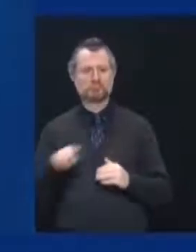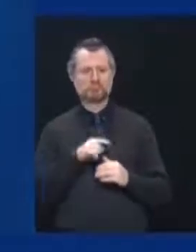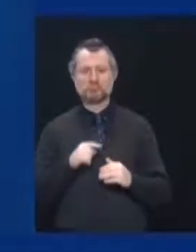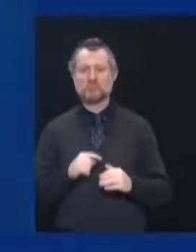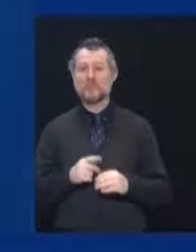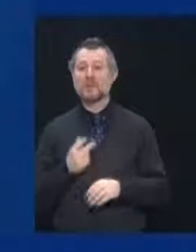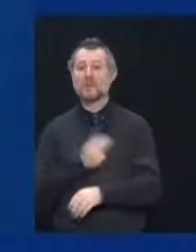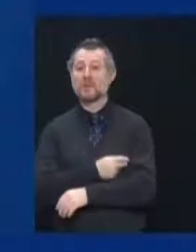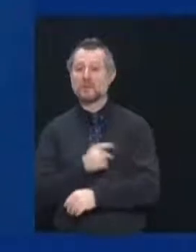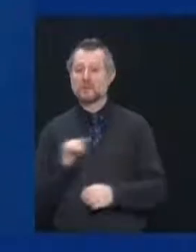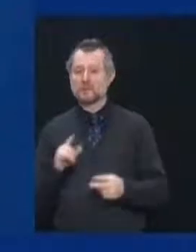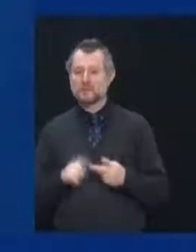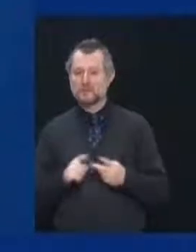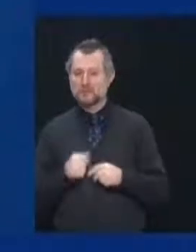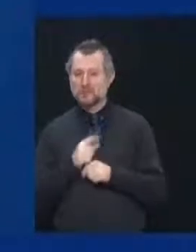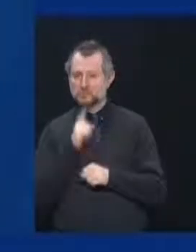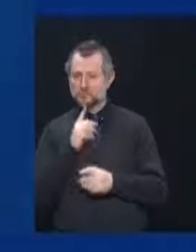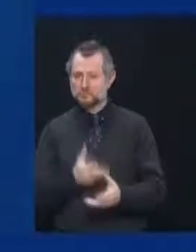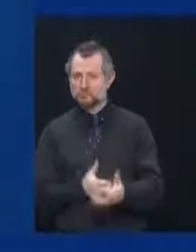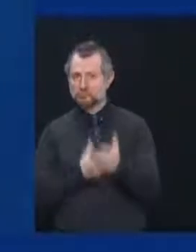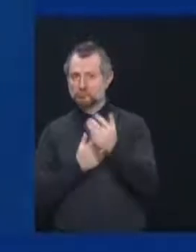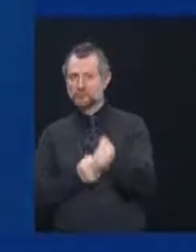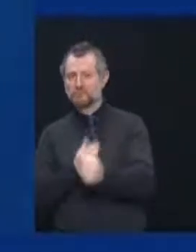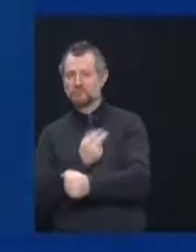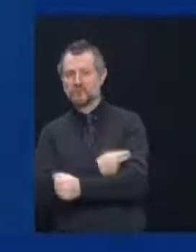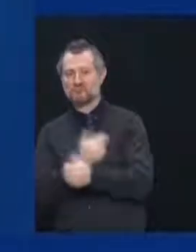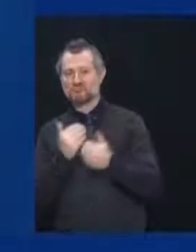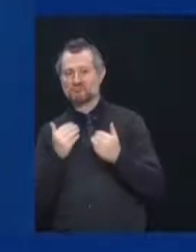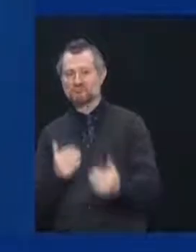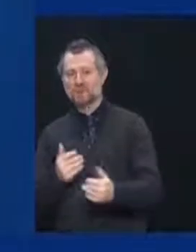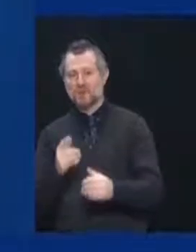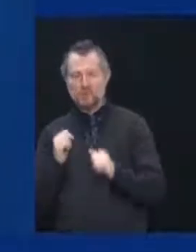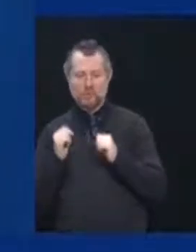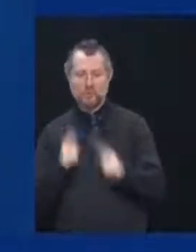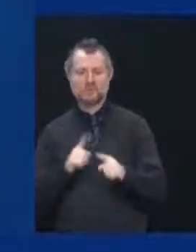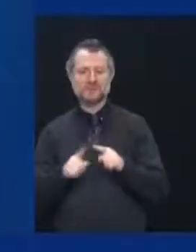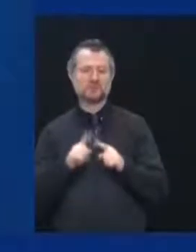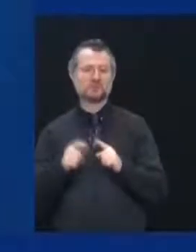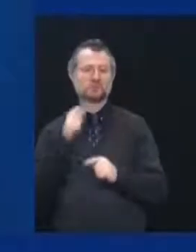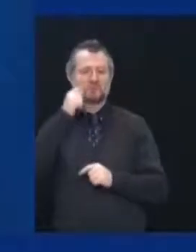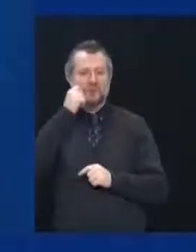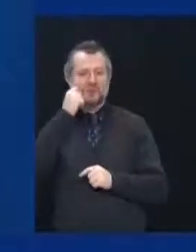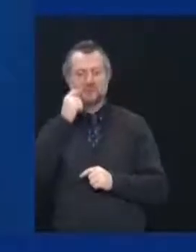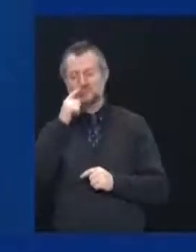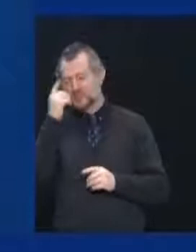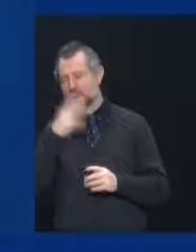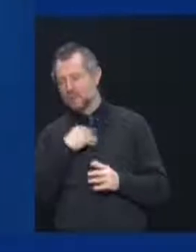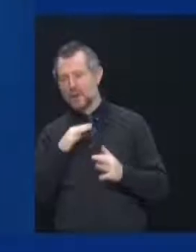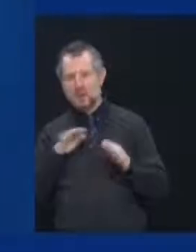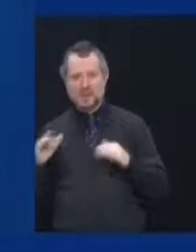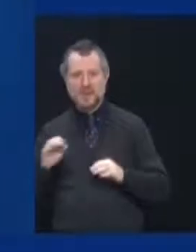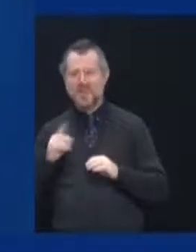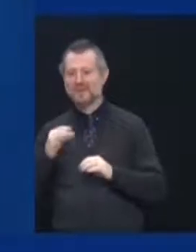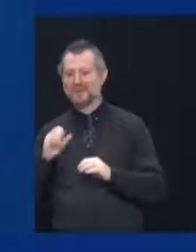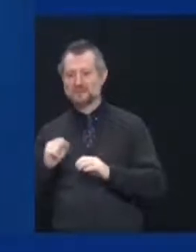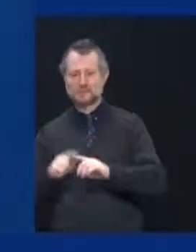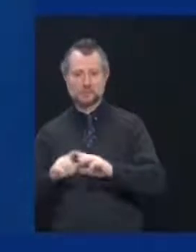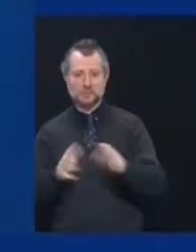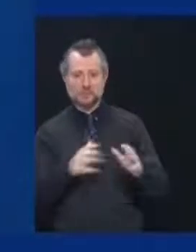and building trust in the vaccine for all racial, ethnic groups. We do hear anecdotally